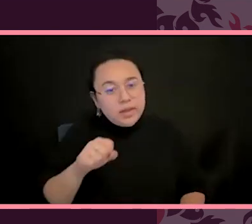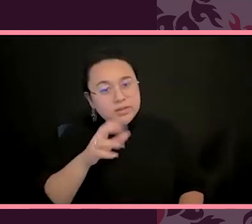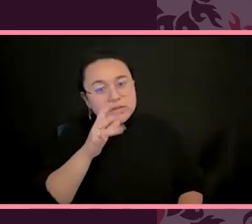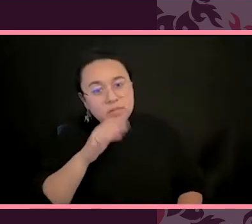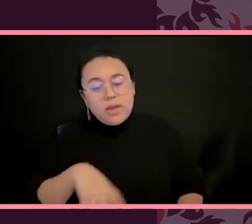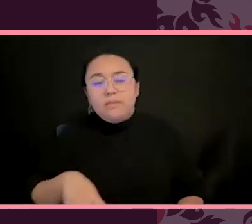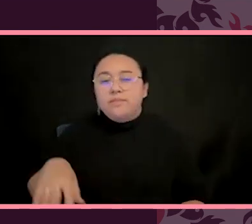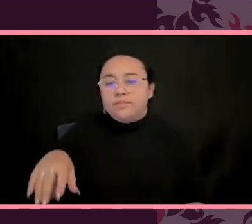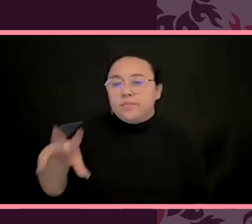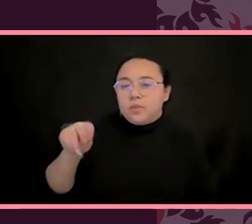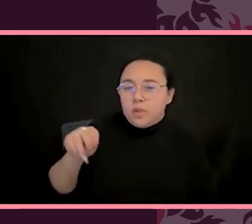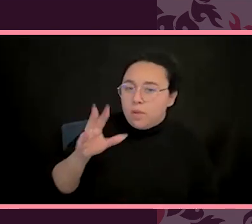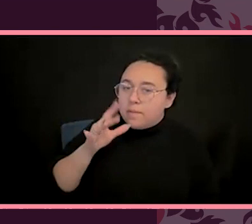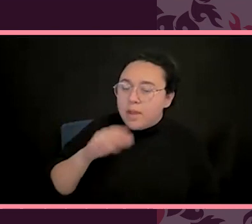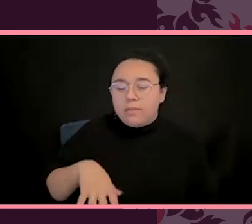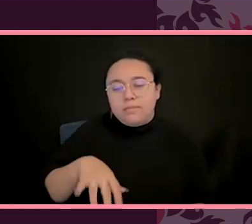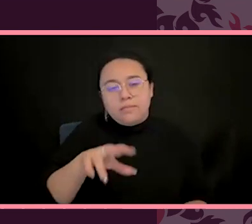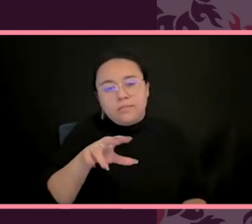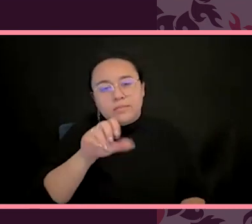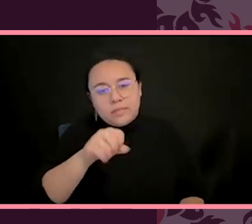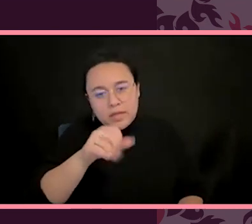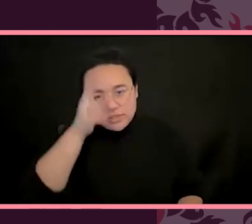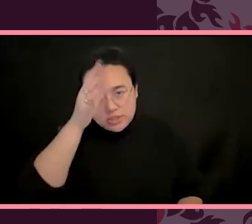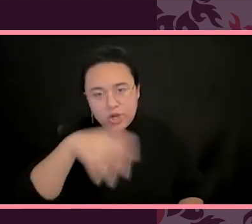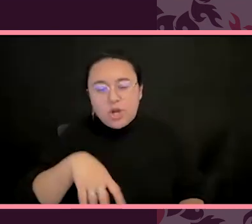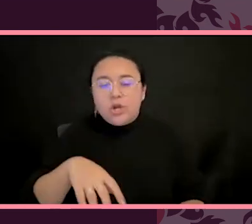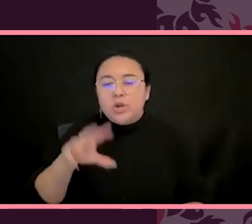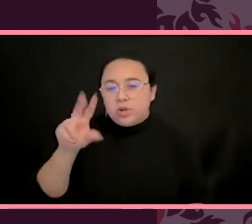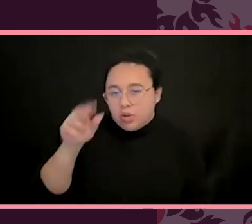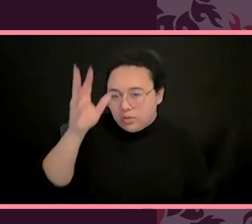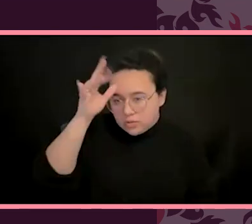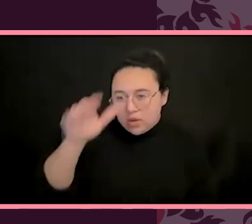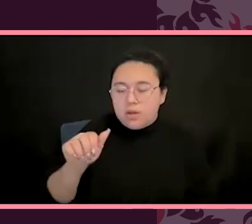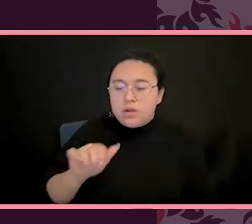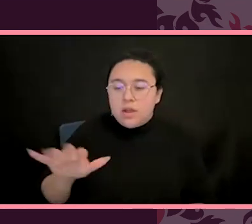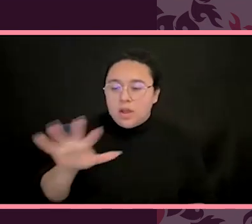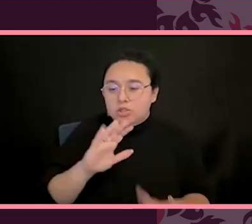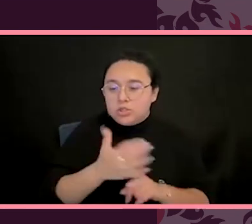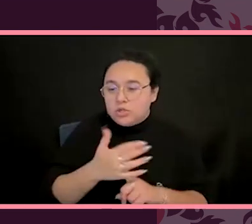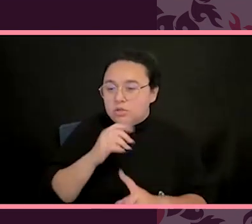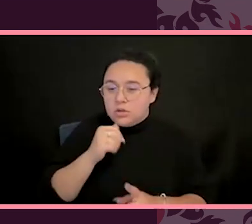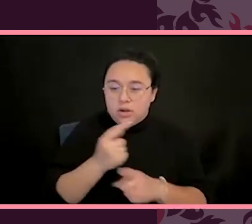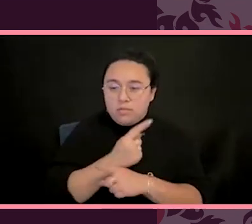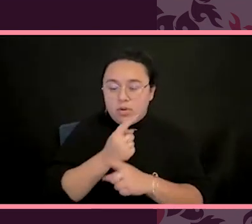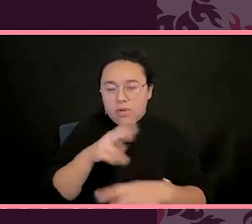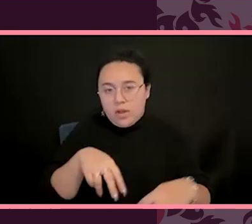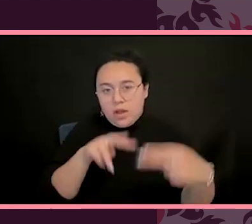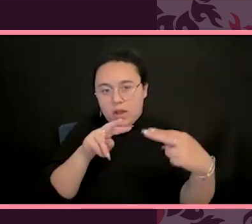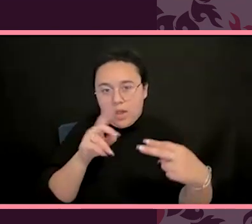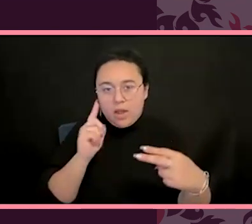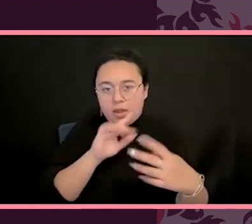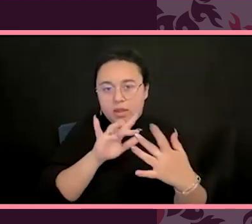no, sir, yes, sir. We know that in some Asian cultures, it is inappropriate to make eye contact with